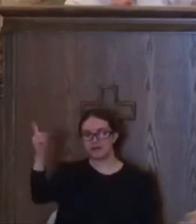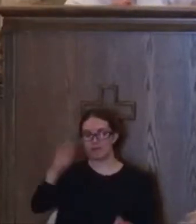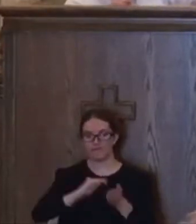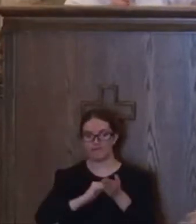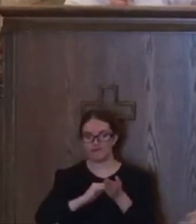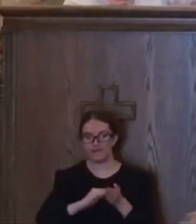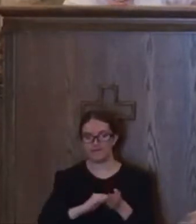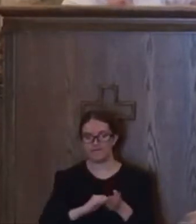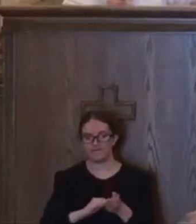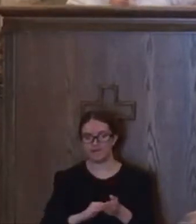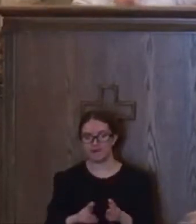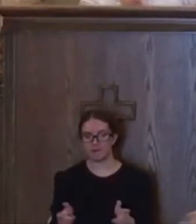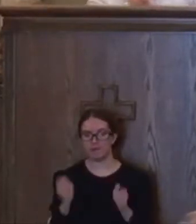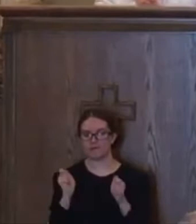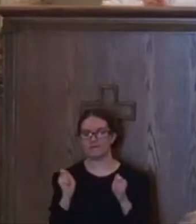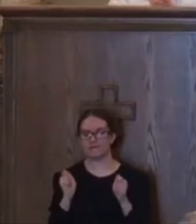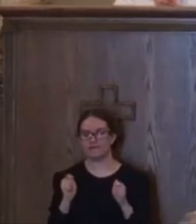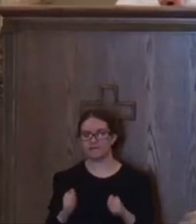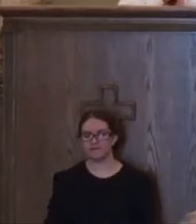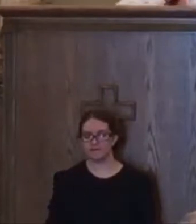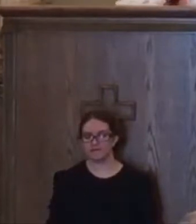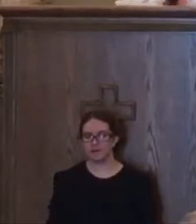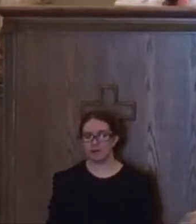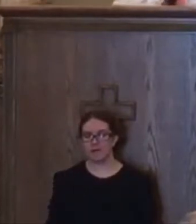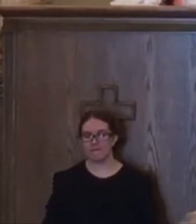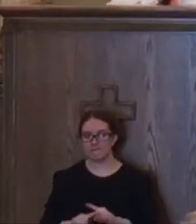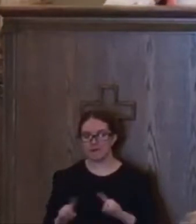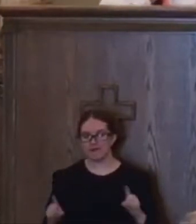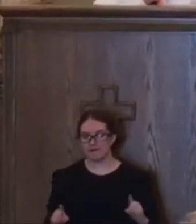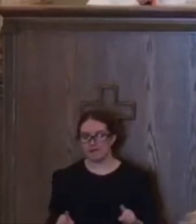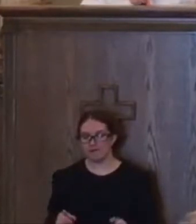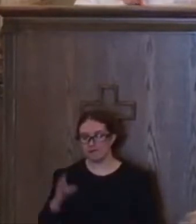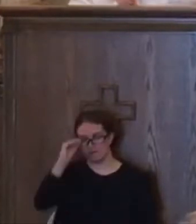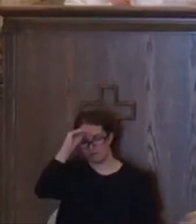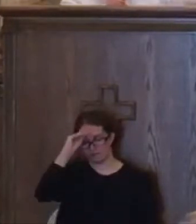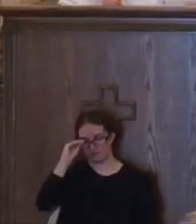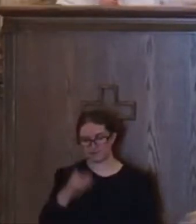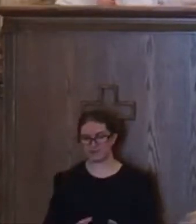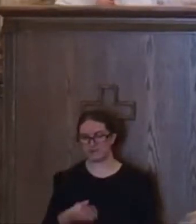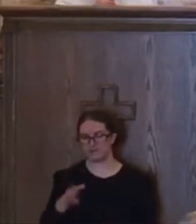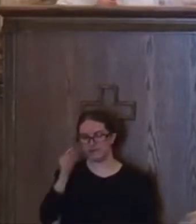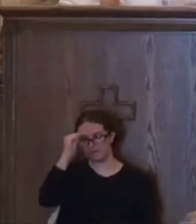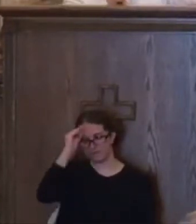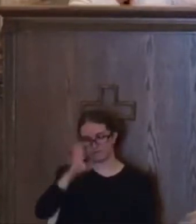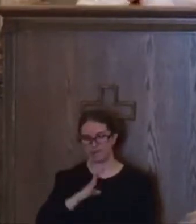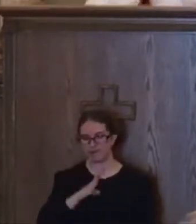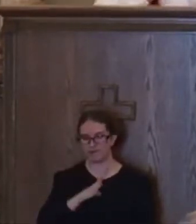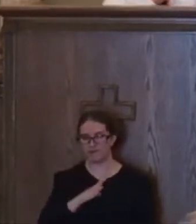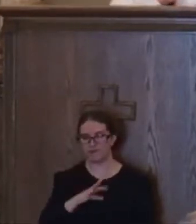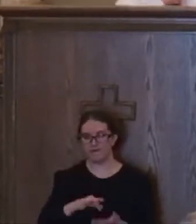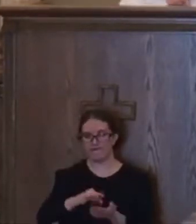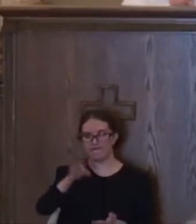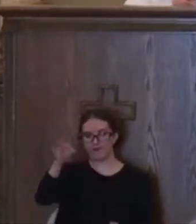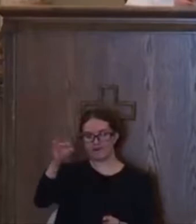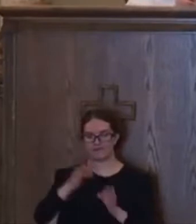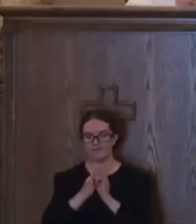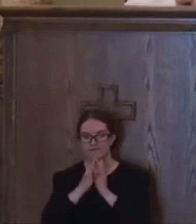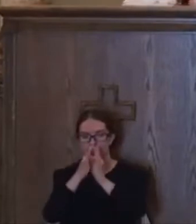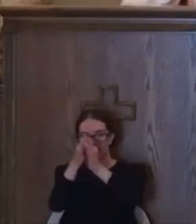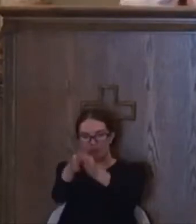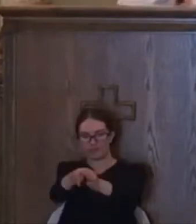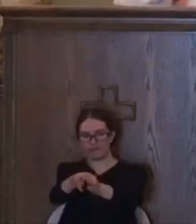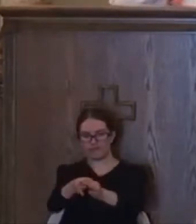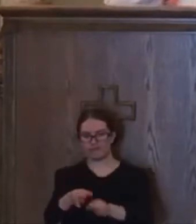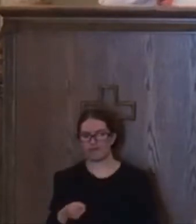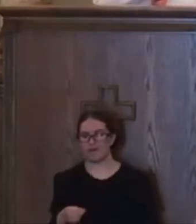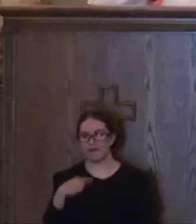avenge them speedily. Nevertheless, when the Son of Man cometh, shall he find faith?